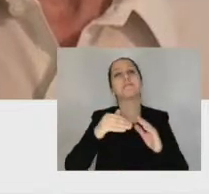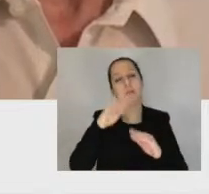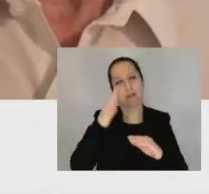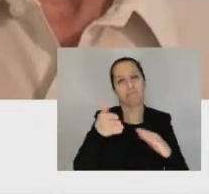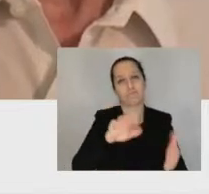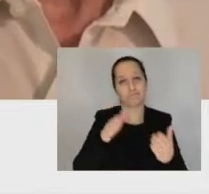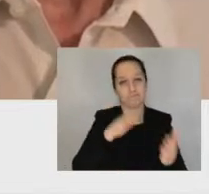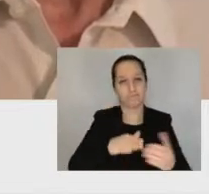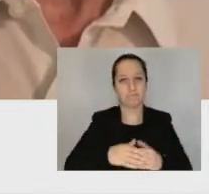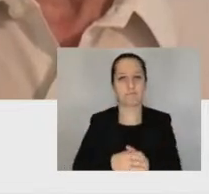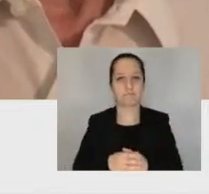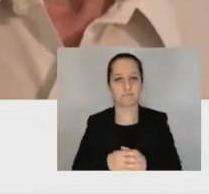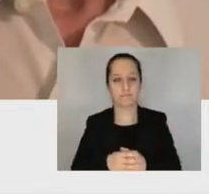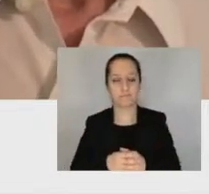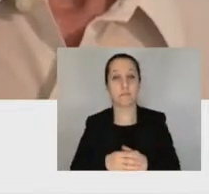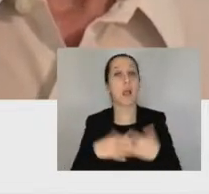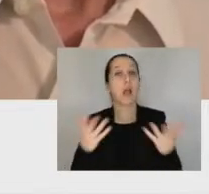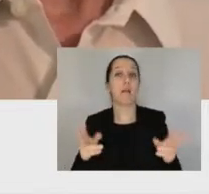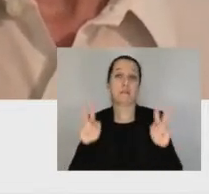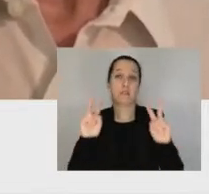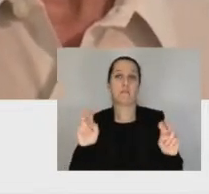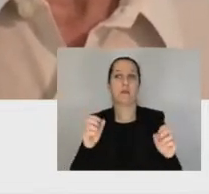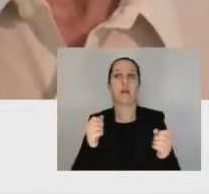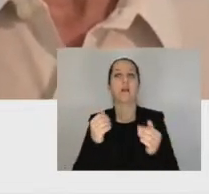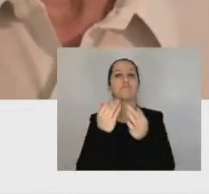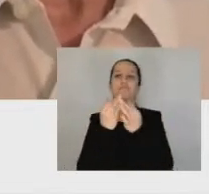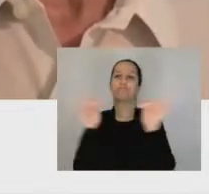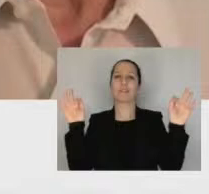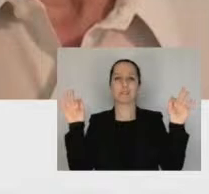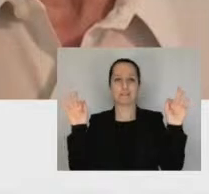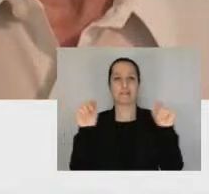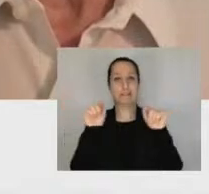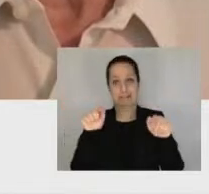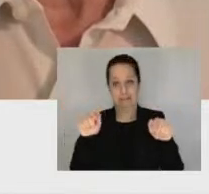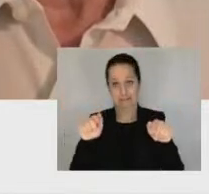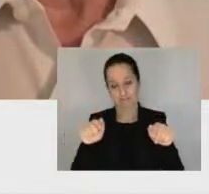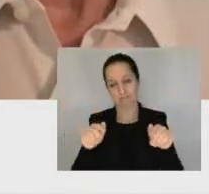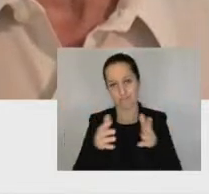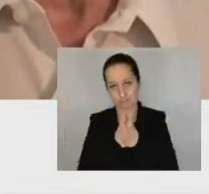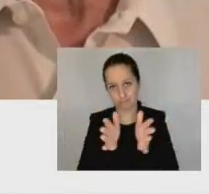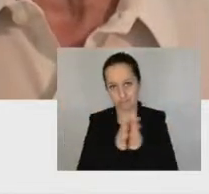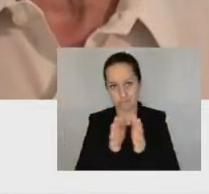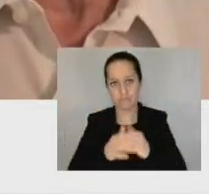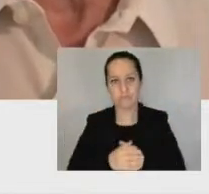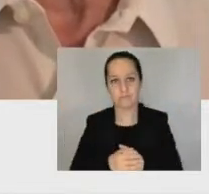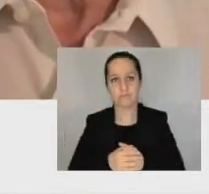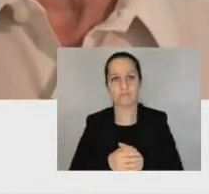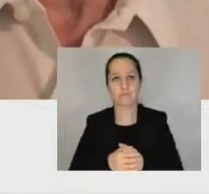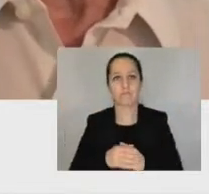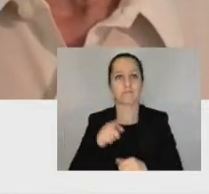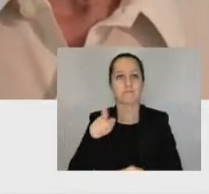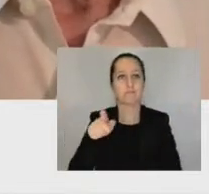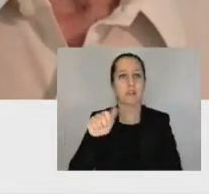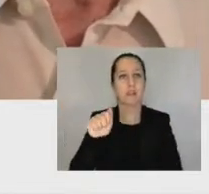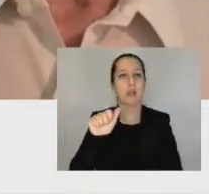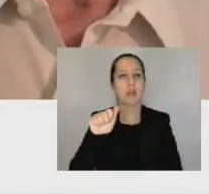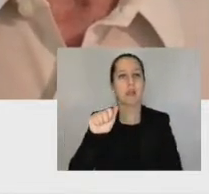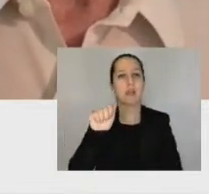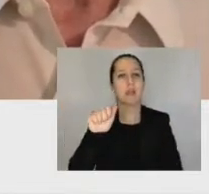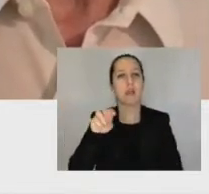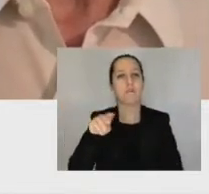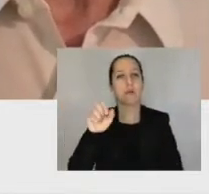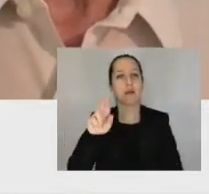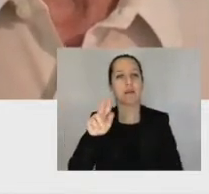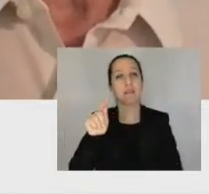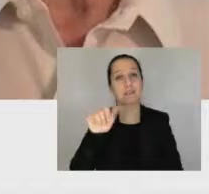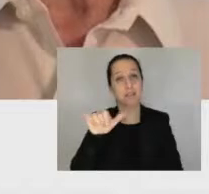Amartya Sen famously said, the success of an economy and a society cannot be separated from the lives that members